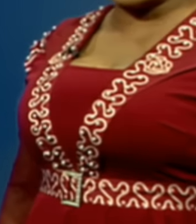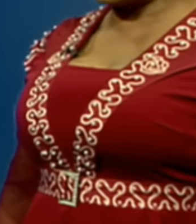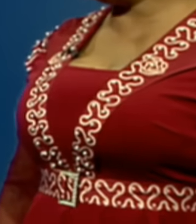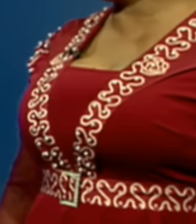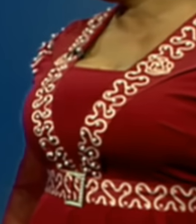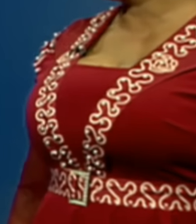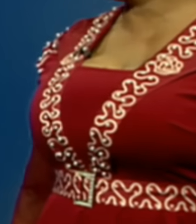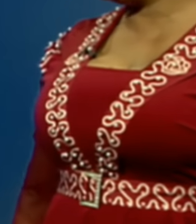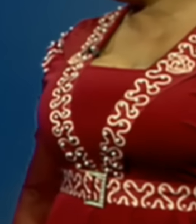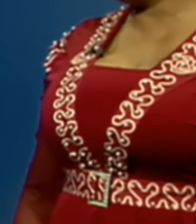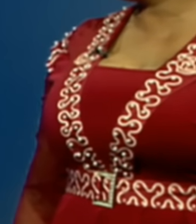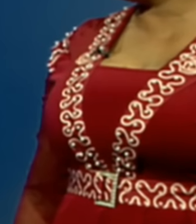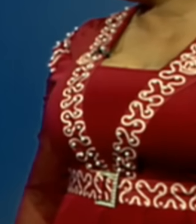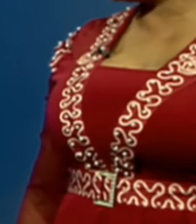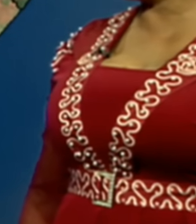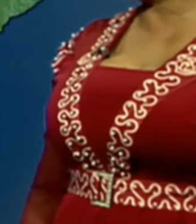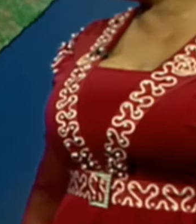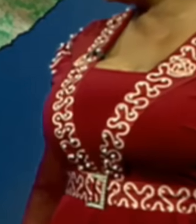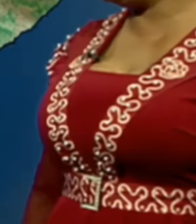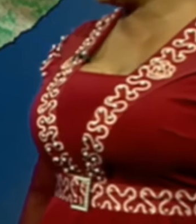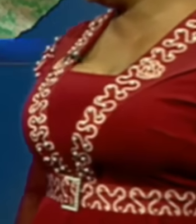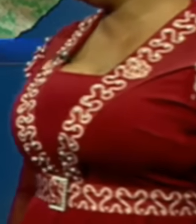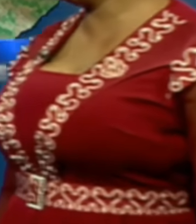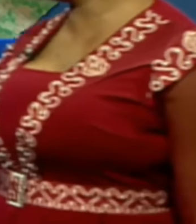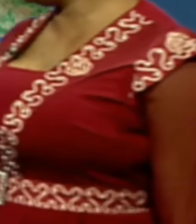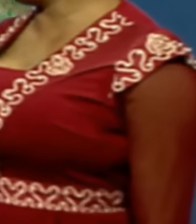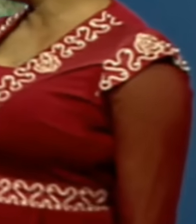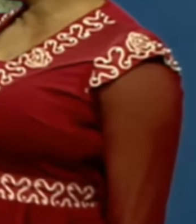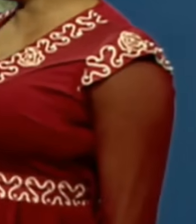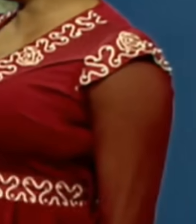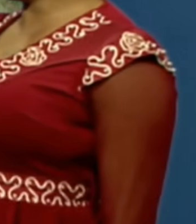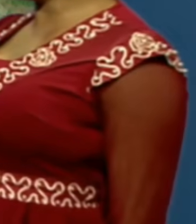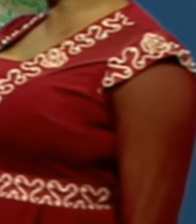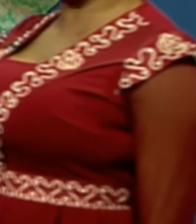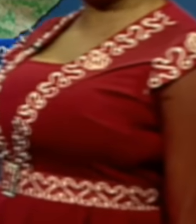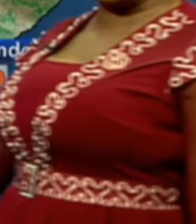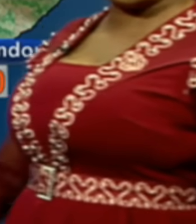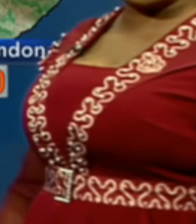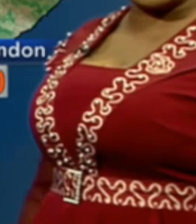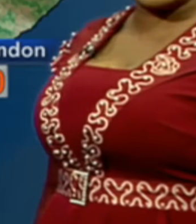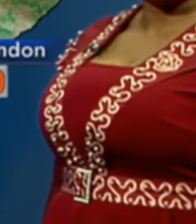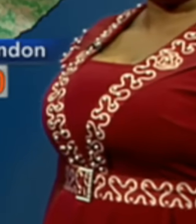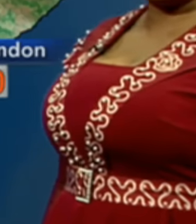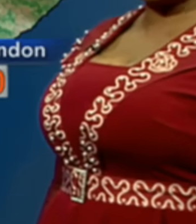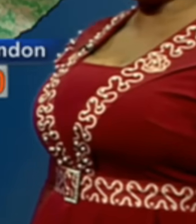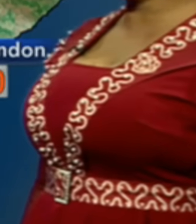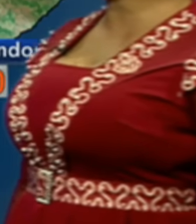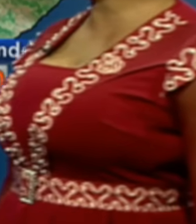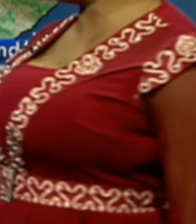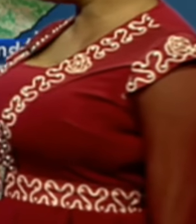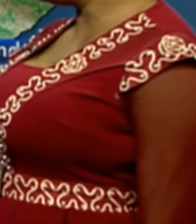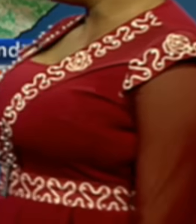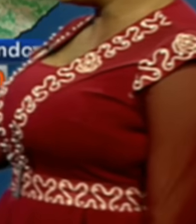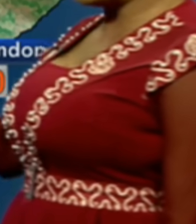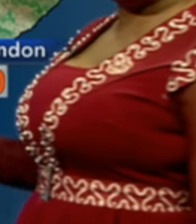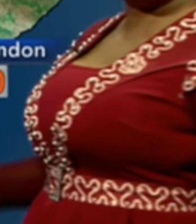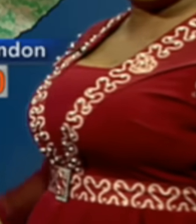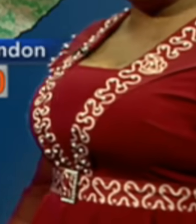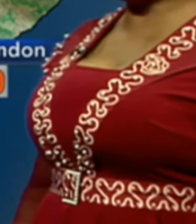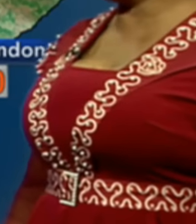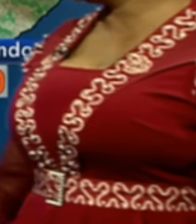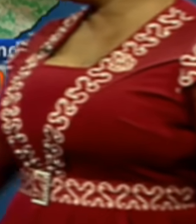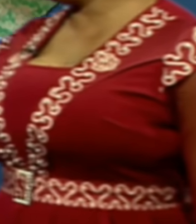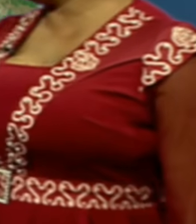go tla tonya ka meso re tšwela pele le tšona go la Eastern Cape re lebelela jwalo re lebelela Maletswae go tla be go tonya e le ka tlase go 3 go ya go